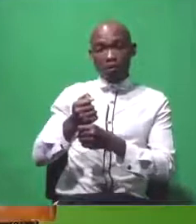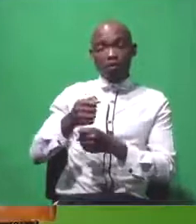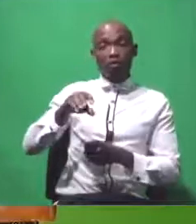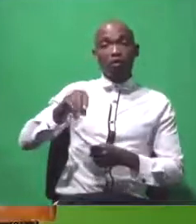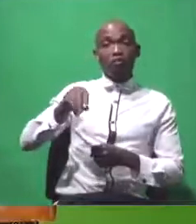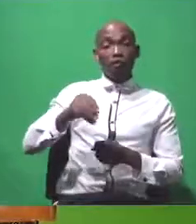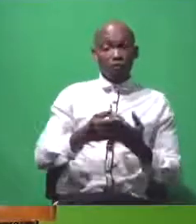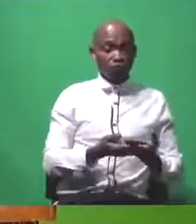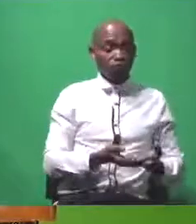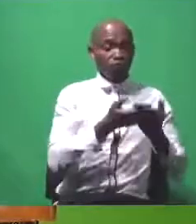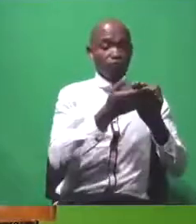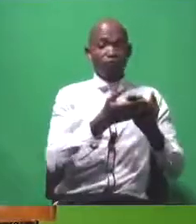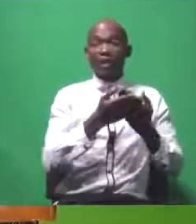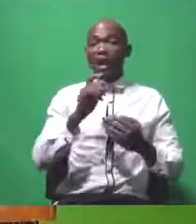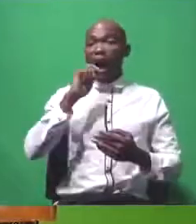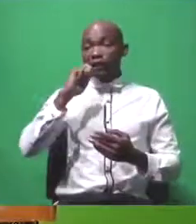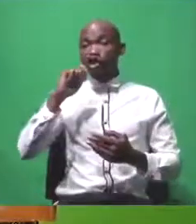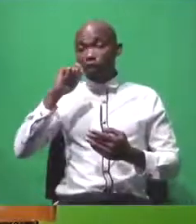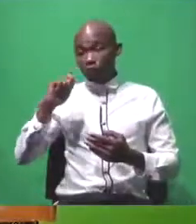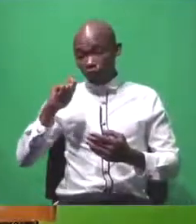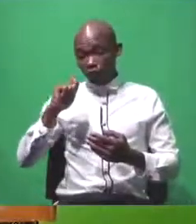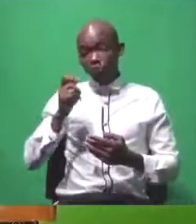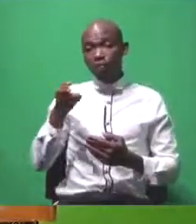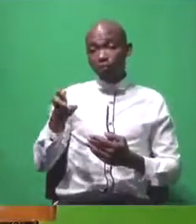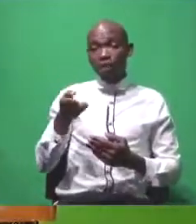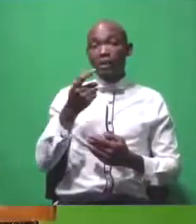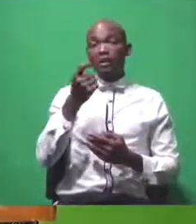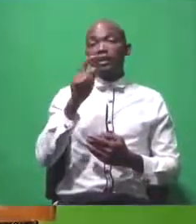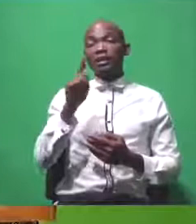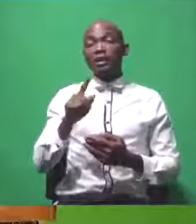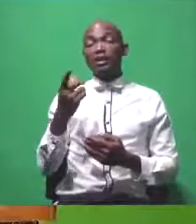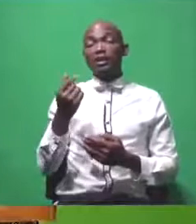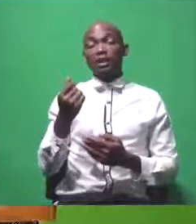for lifting a carrot, Tanzania shillings 73.